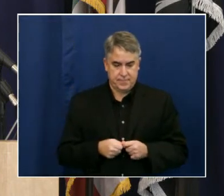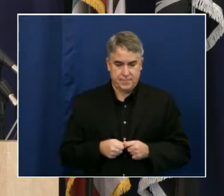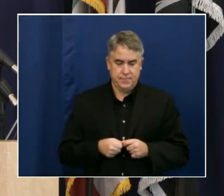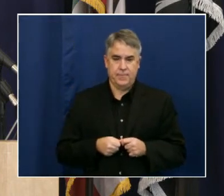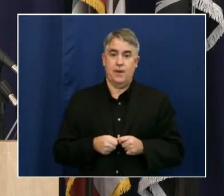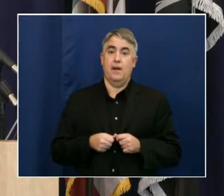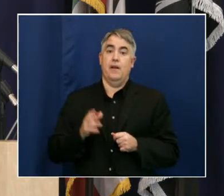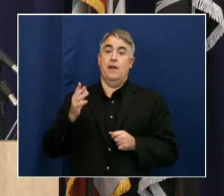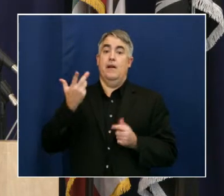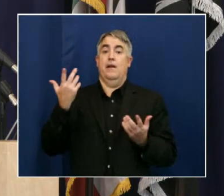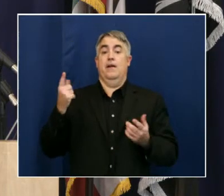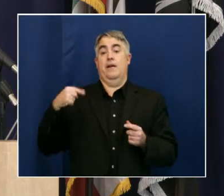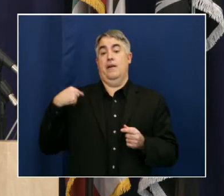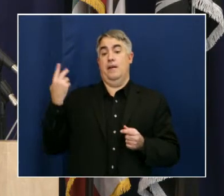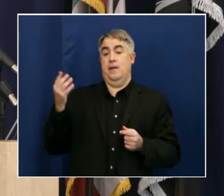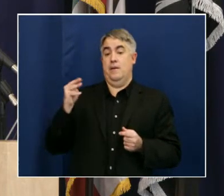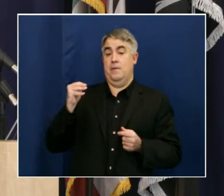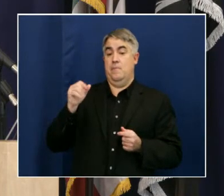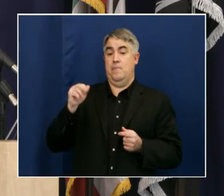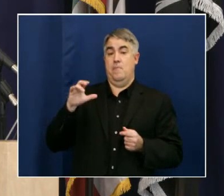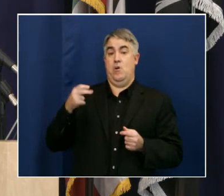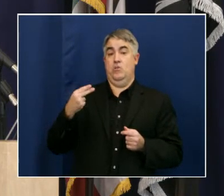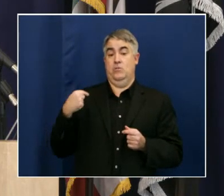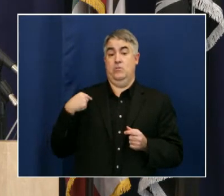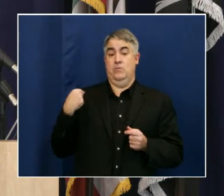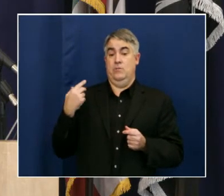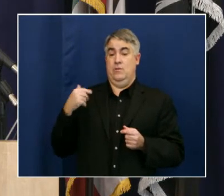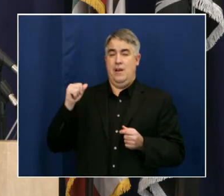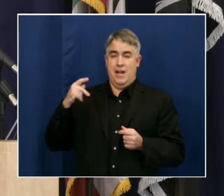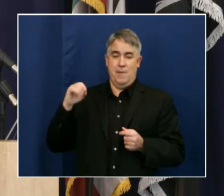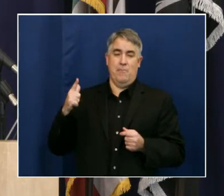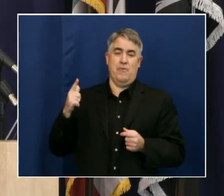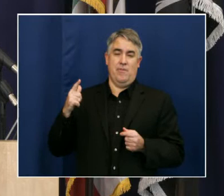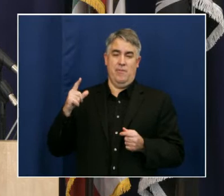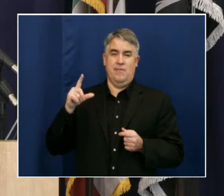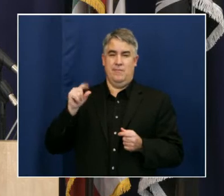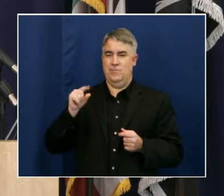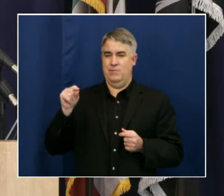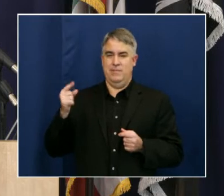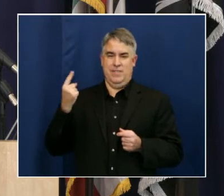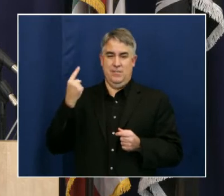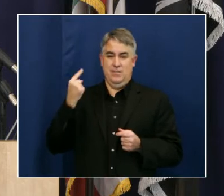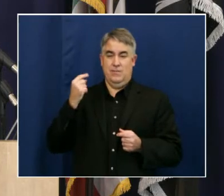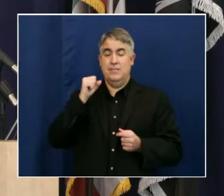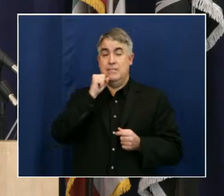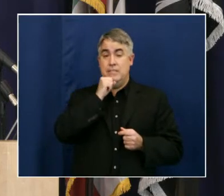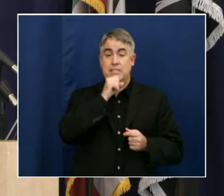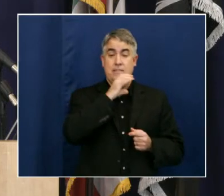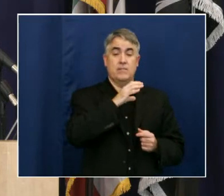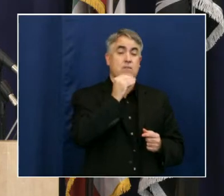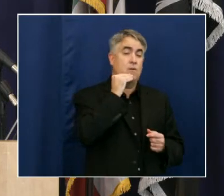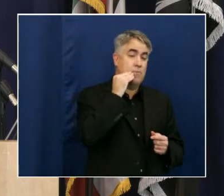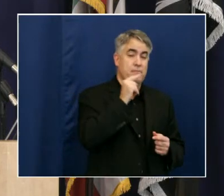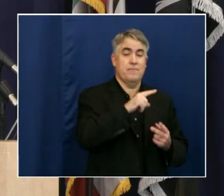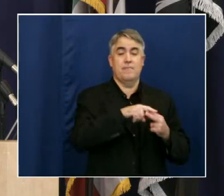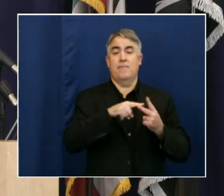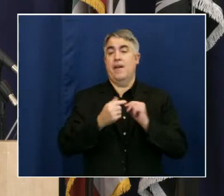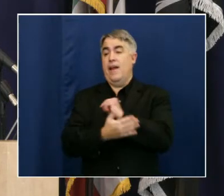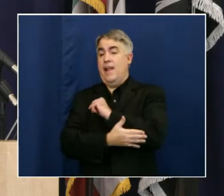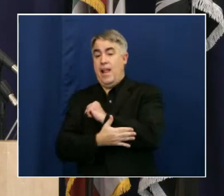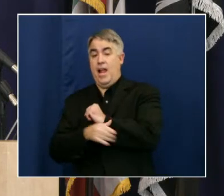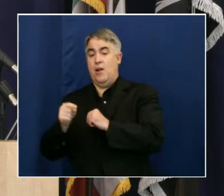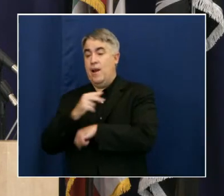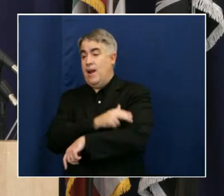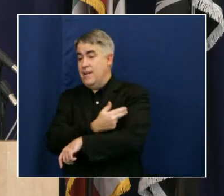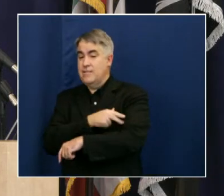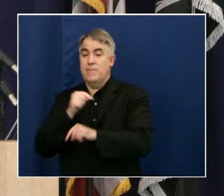when the county actually started this effort. It includes nursing homes, it includes county hospitals, clinics, and commercial labs, and